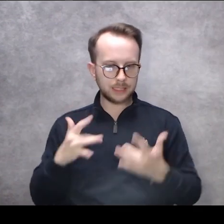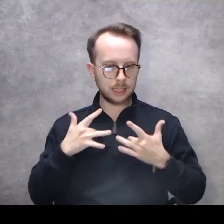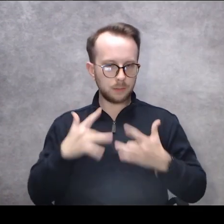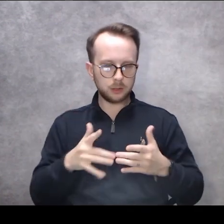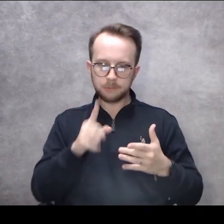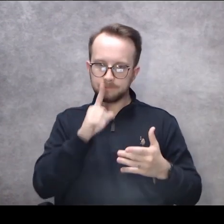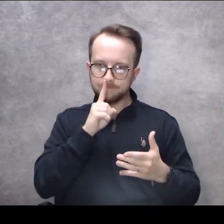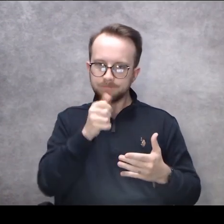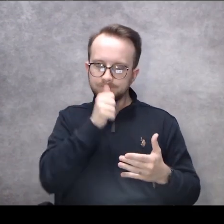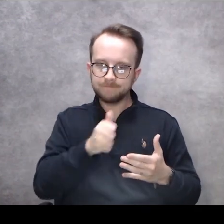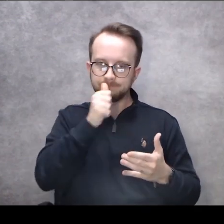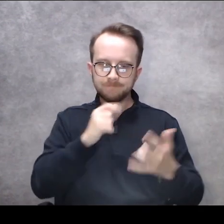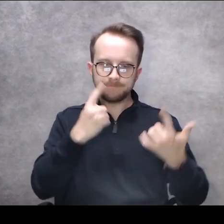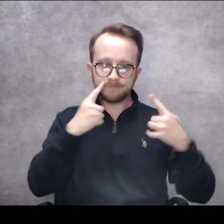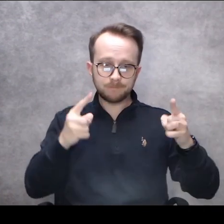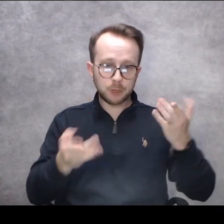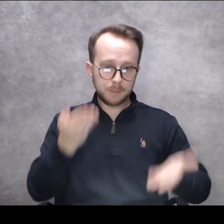may give up.